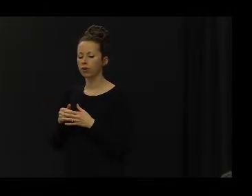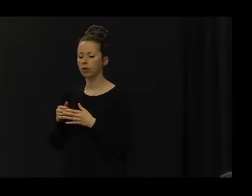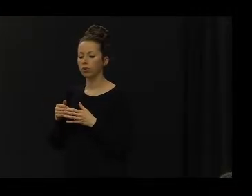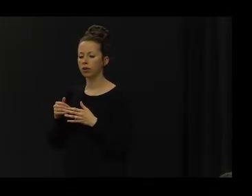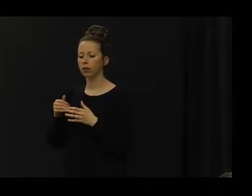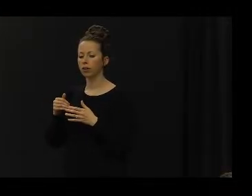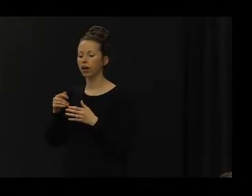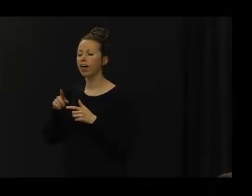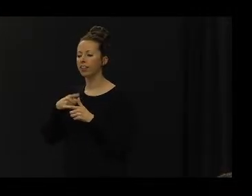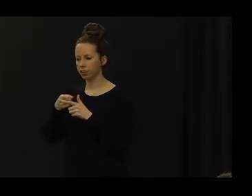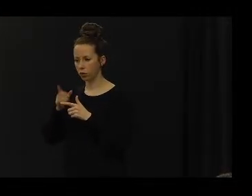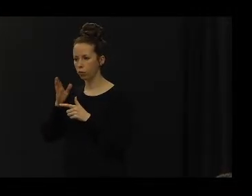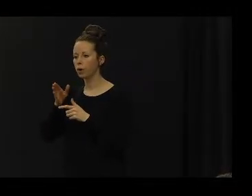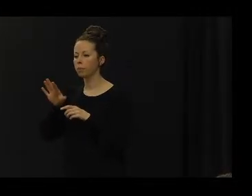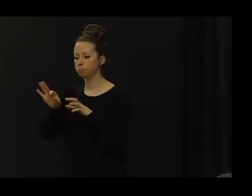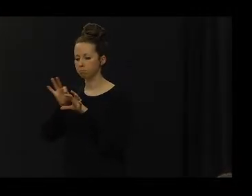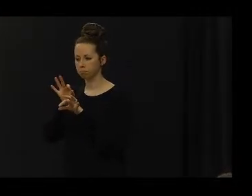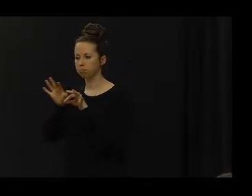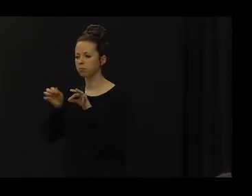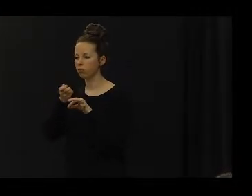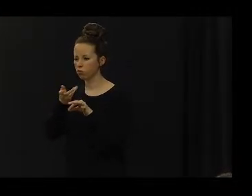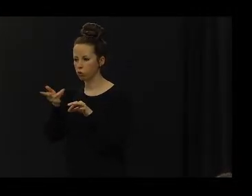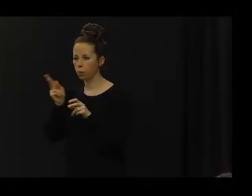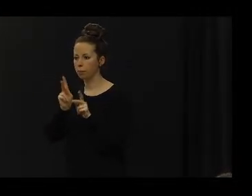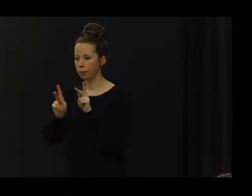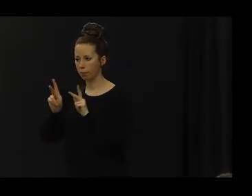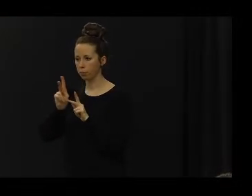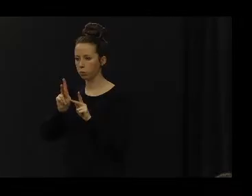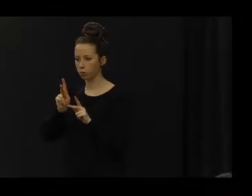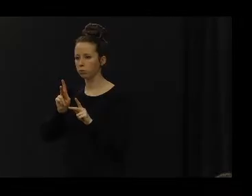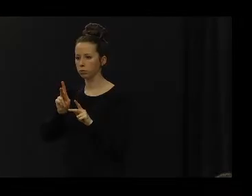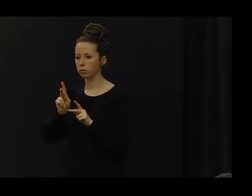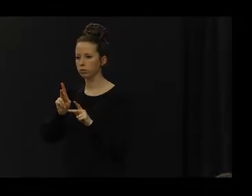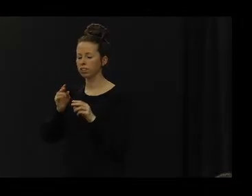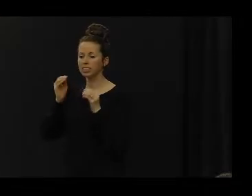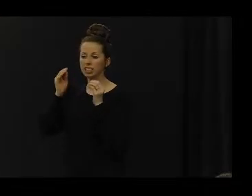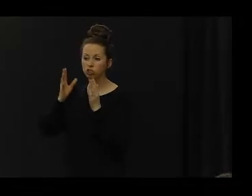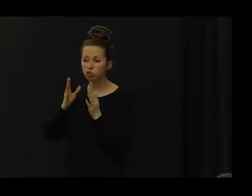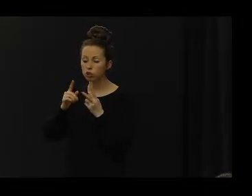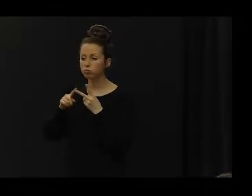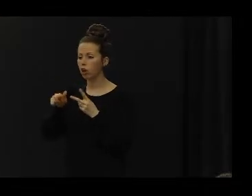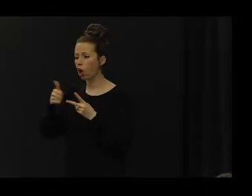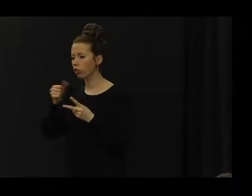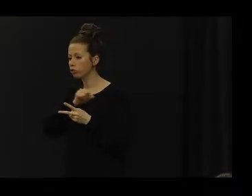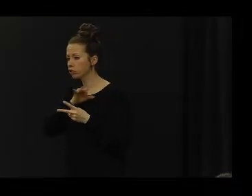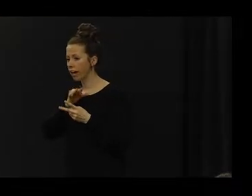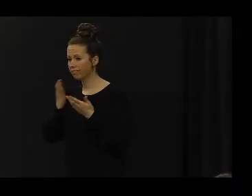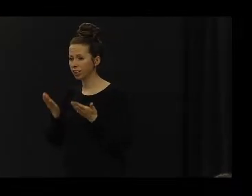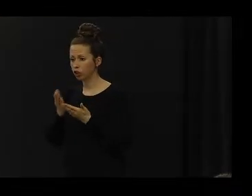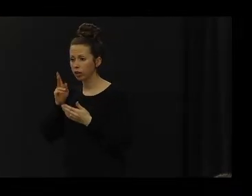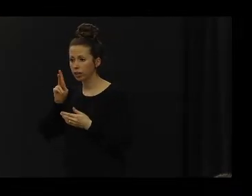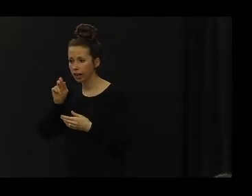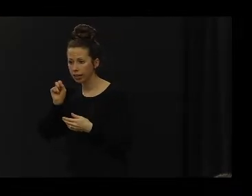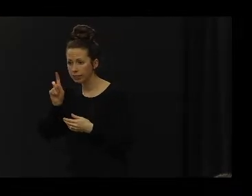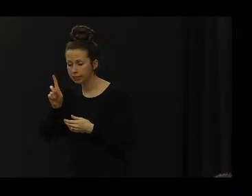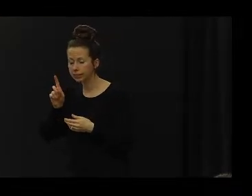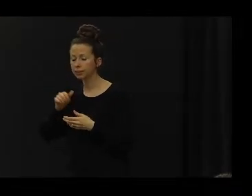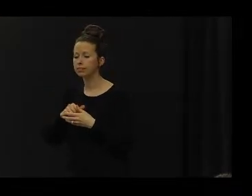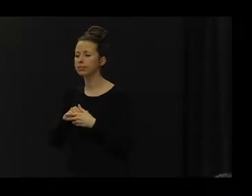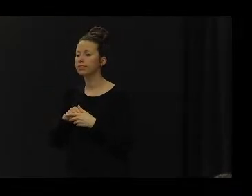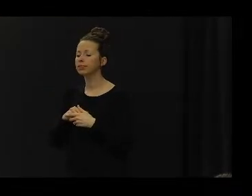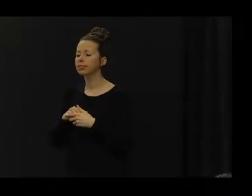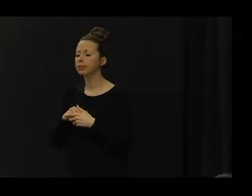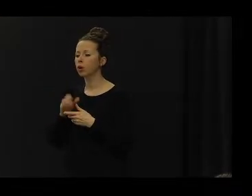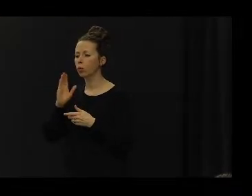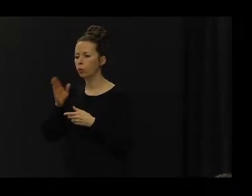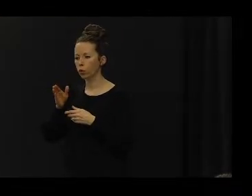And then we'll make a selection of a few people, albeit from teachers or other staff that are here at Kentucky School for the Deaf.